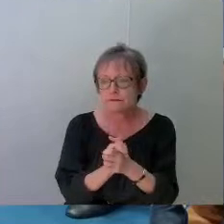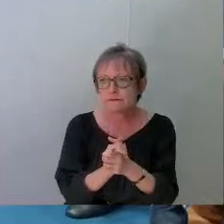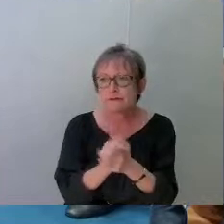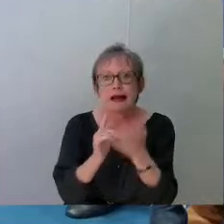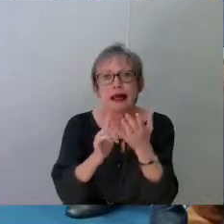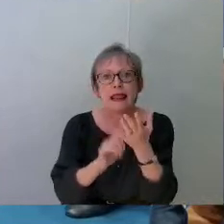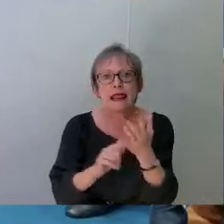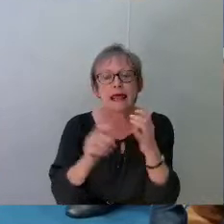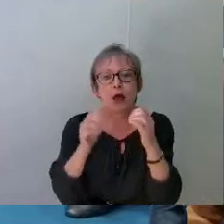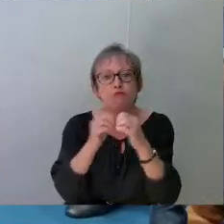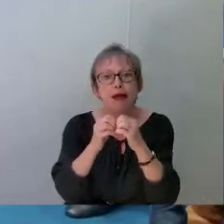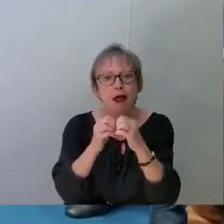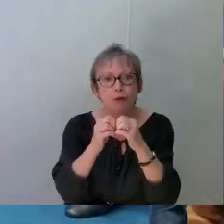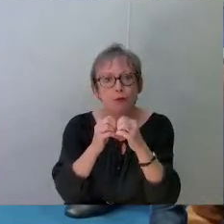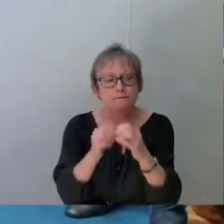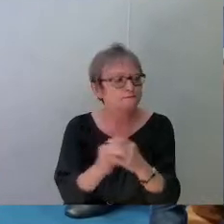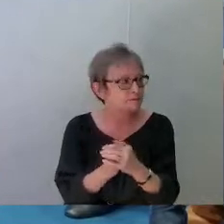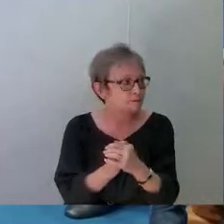Lily Bremer.